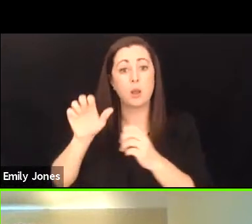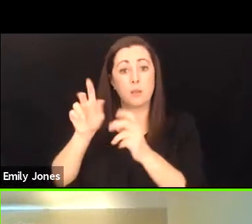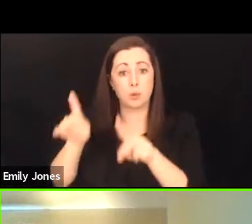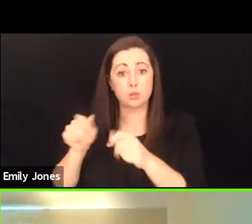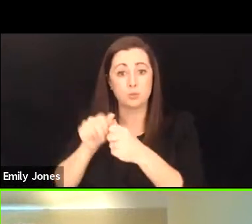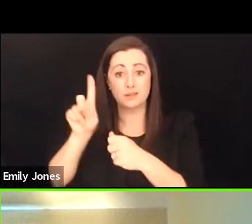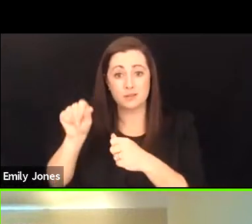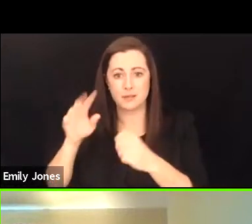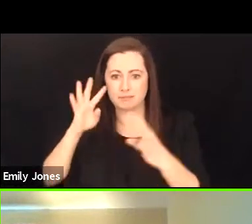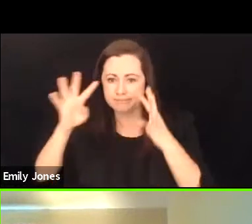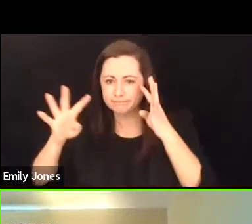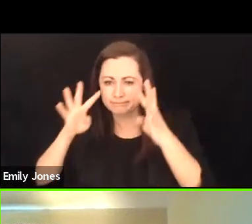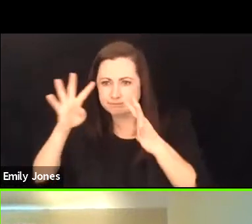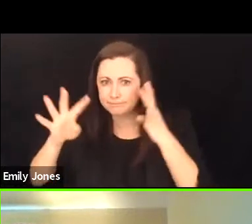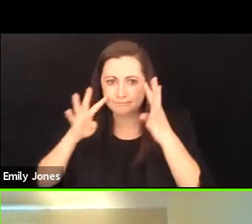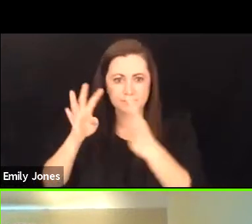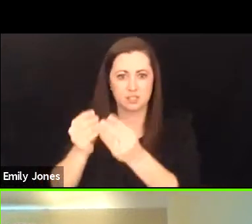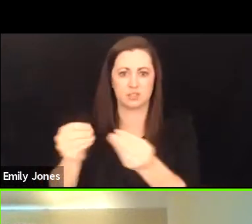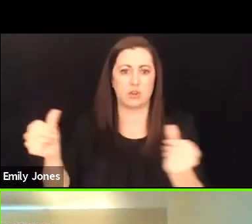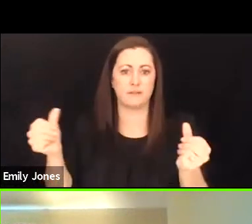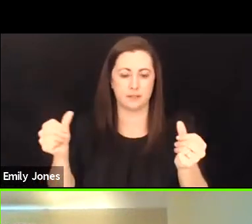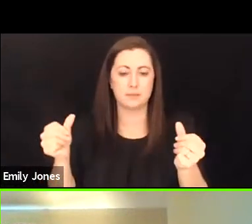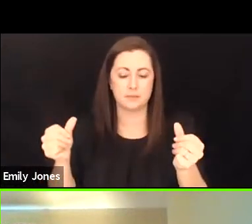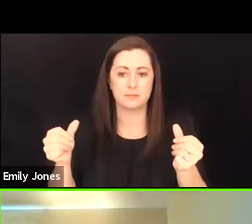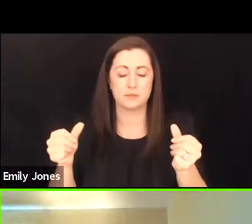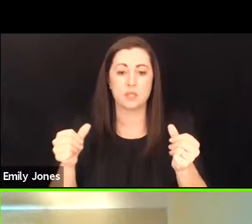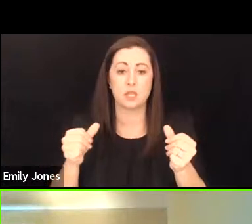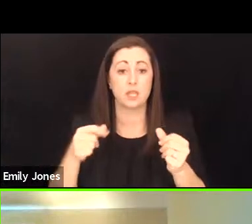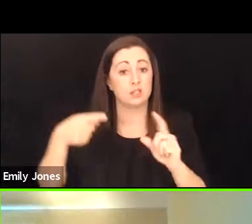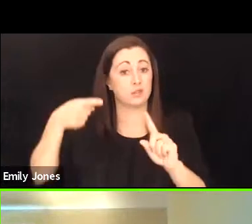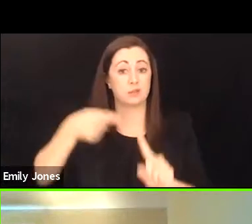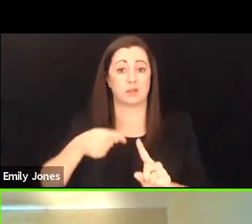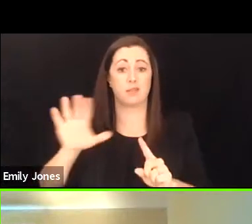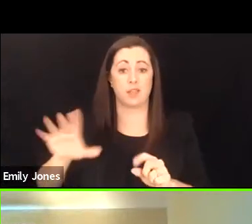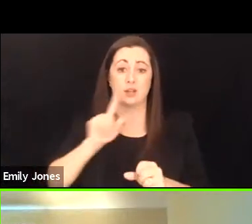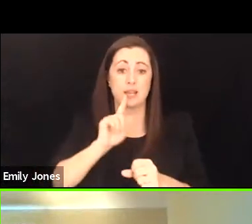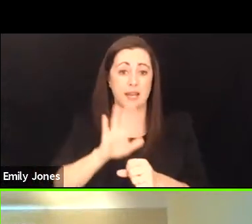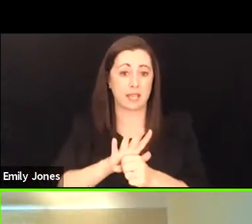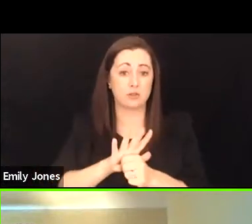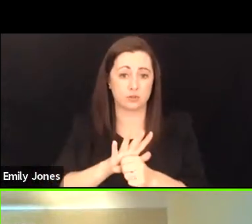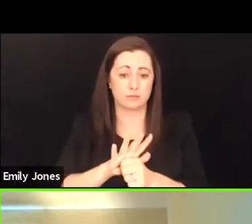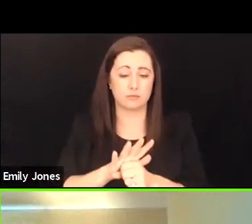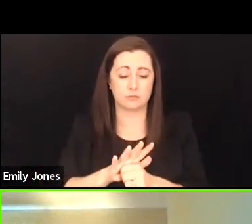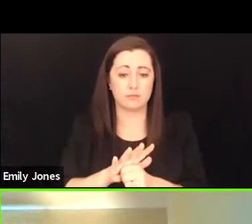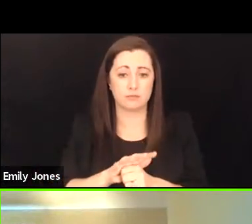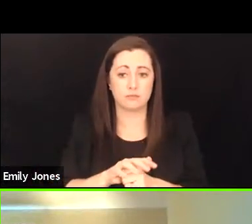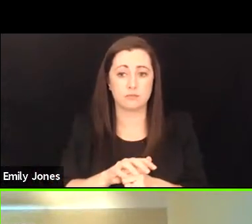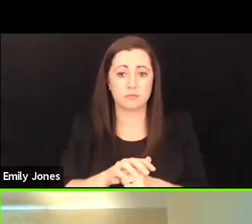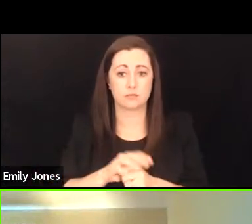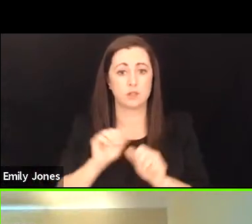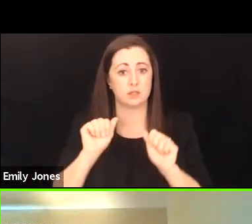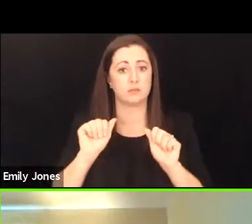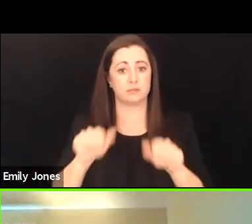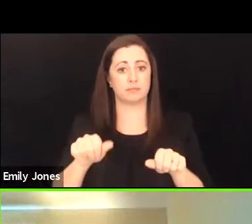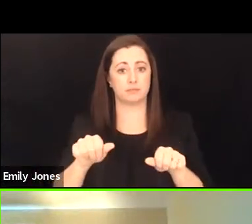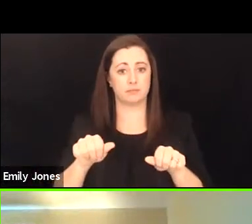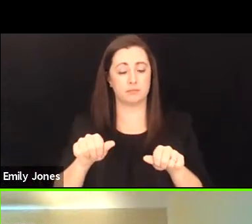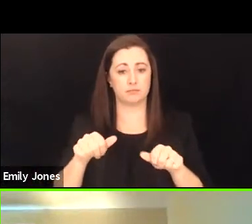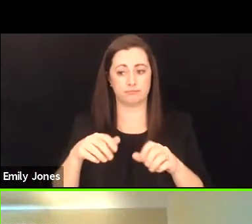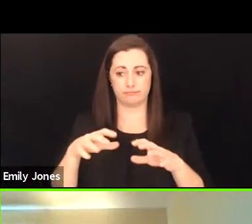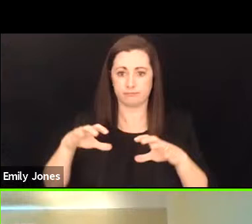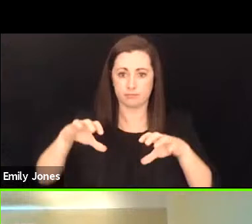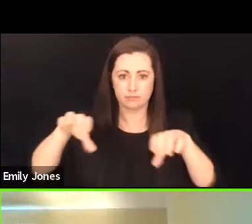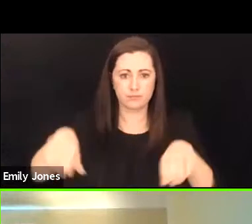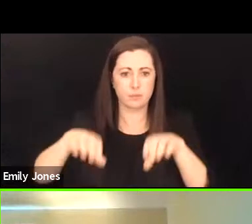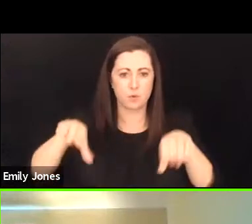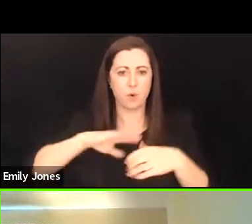to is the commitment and dedication that the individual, you know, the employee has to be able to perform all